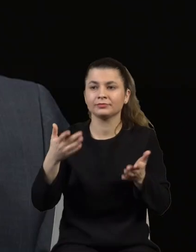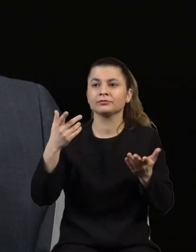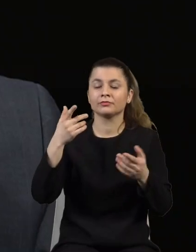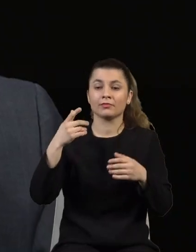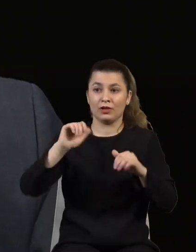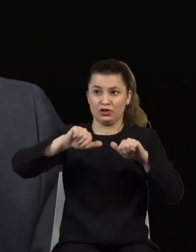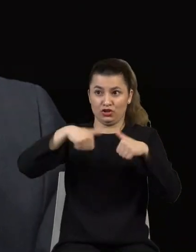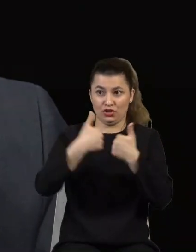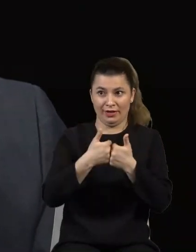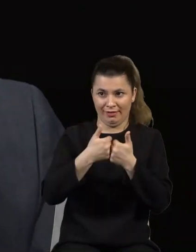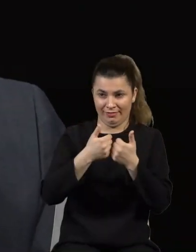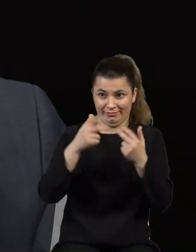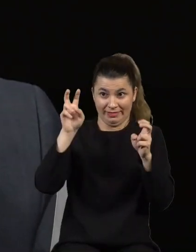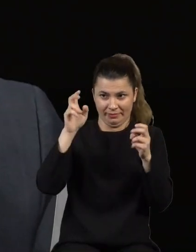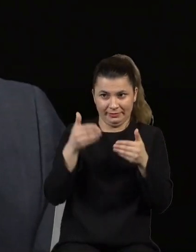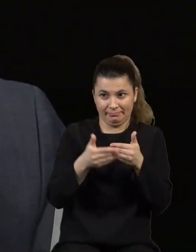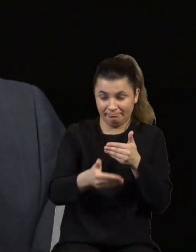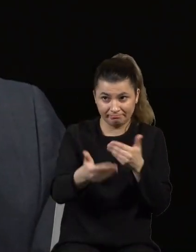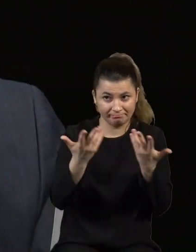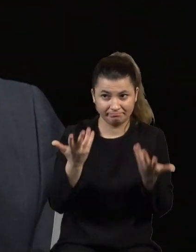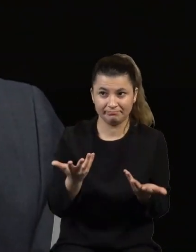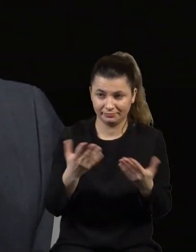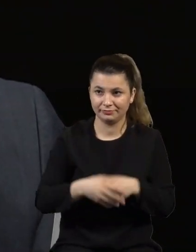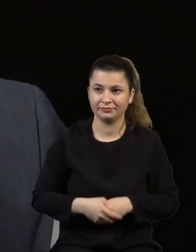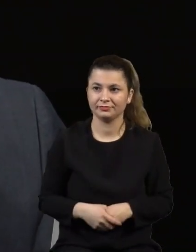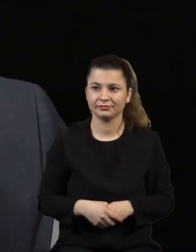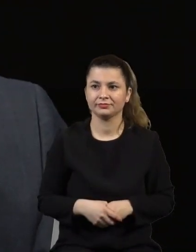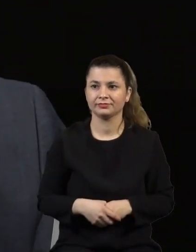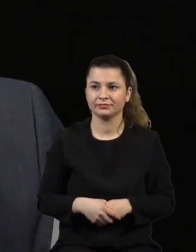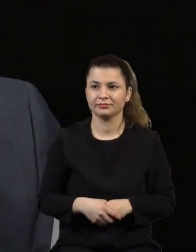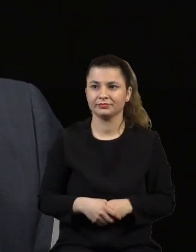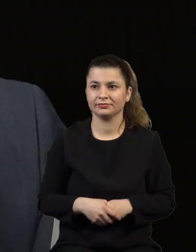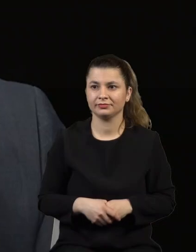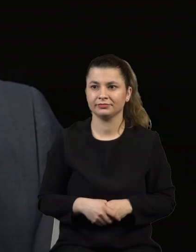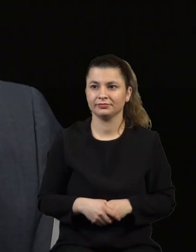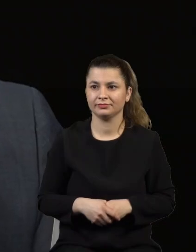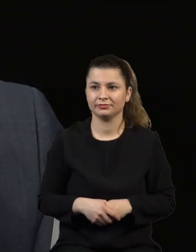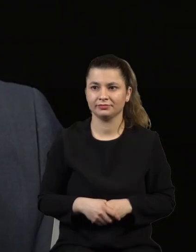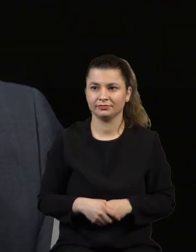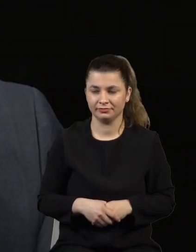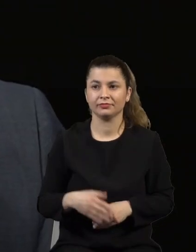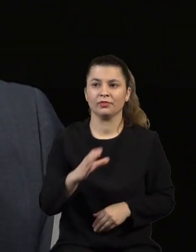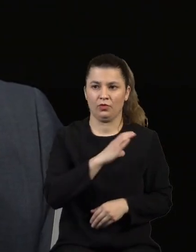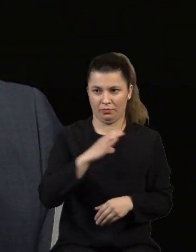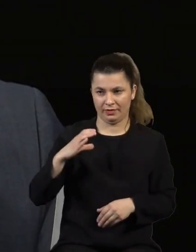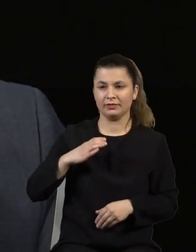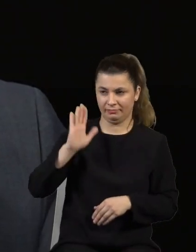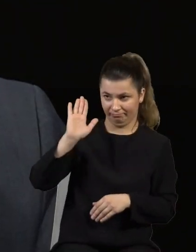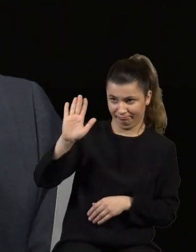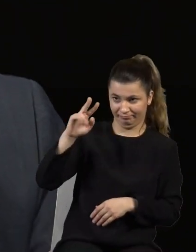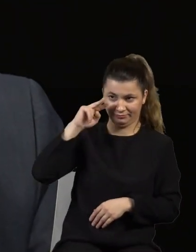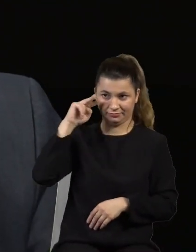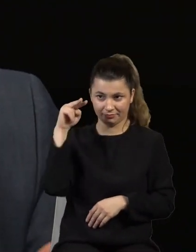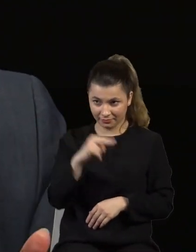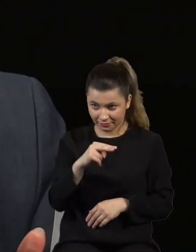from the perspective of the Commission services who work in collaboration on different